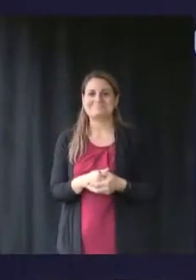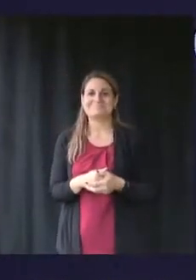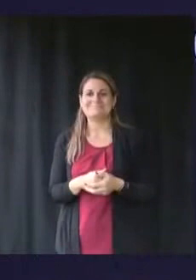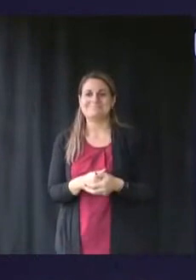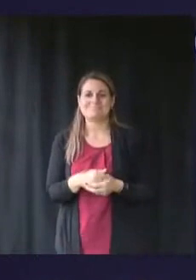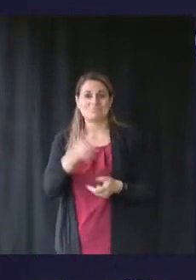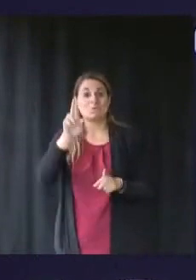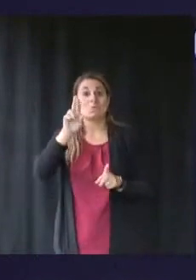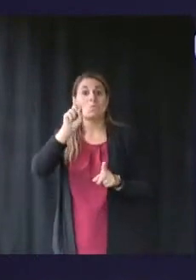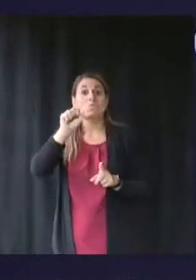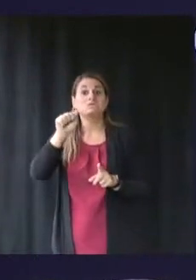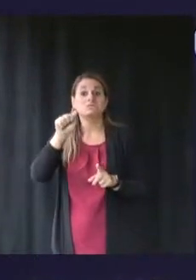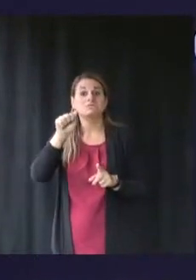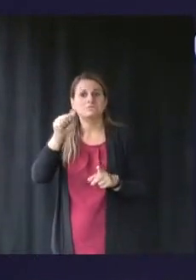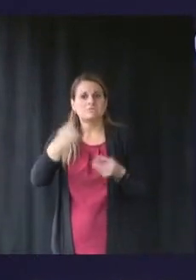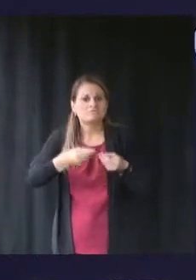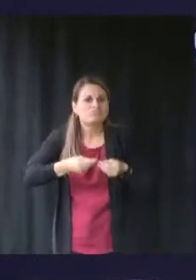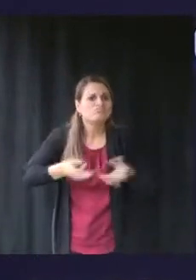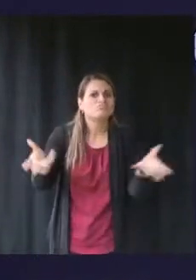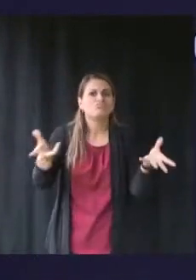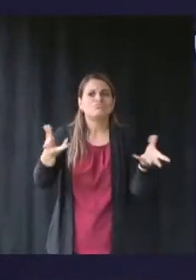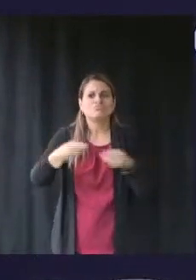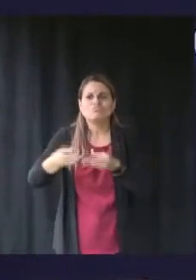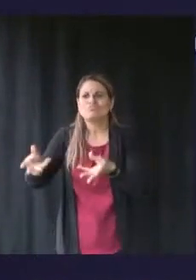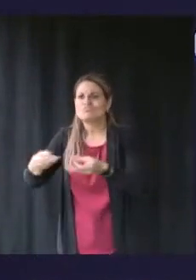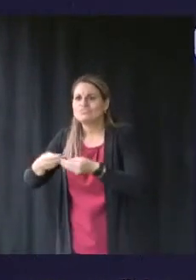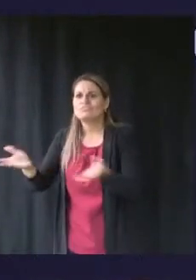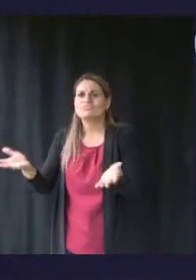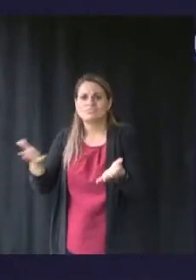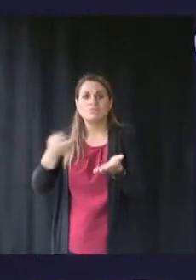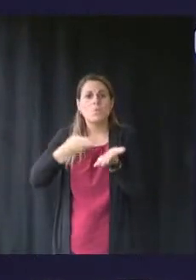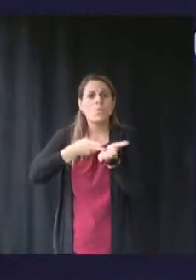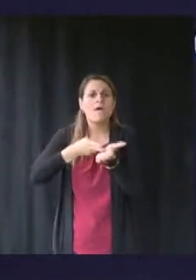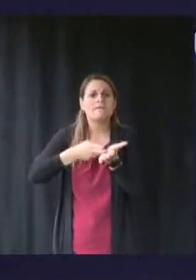honestly. And